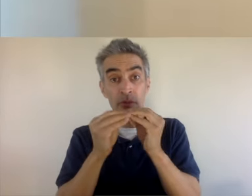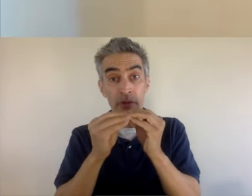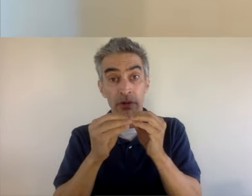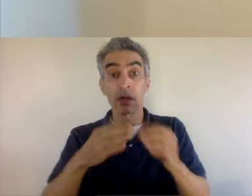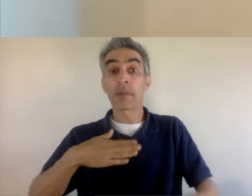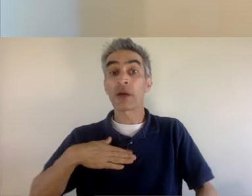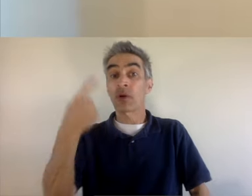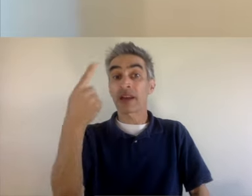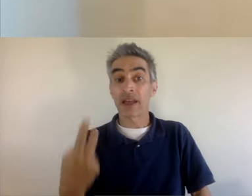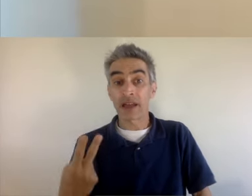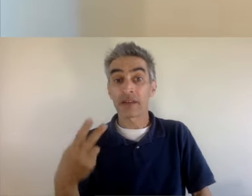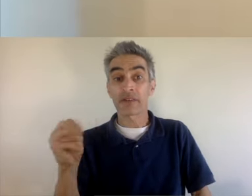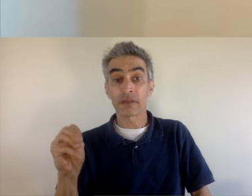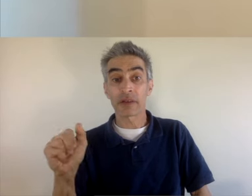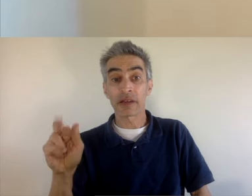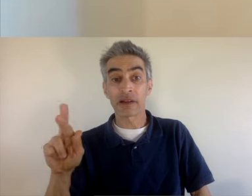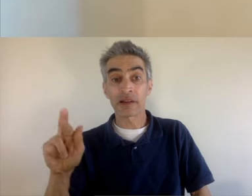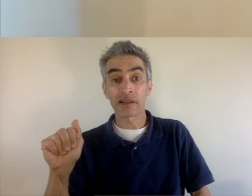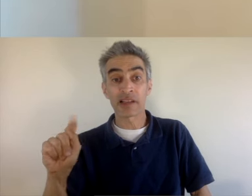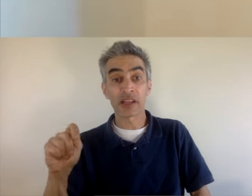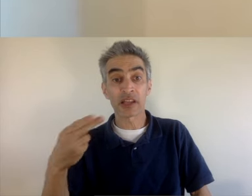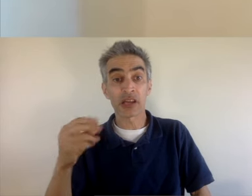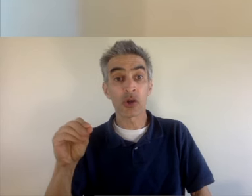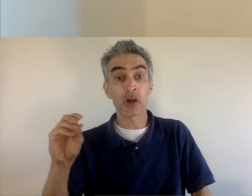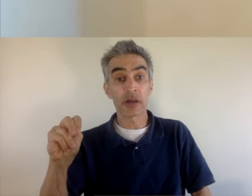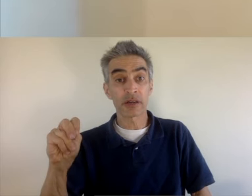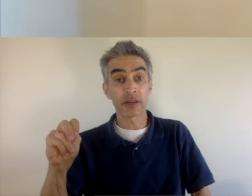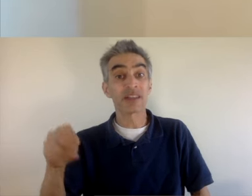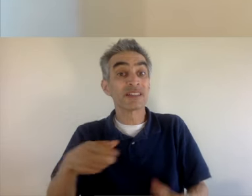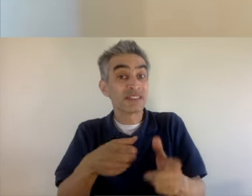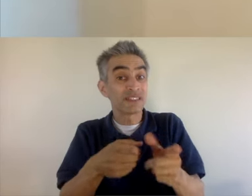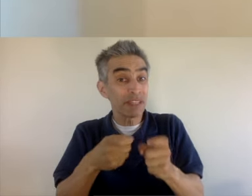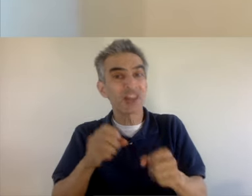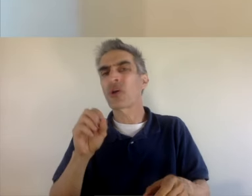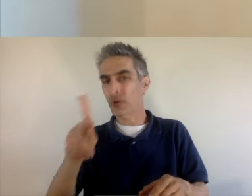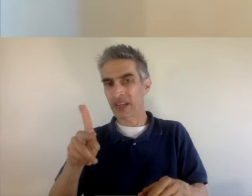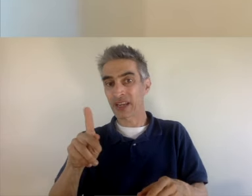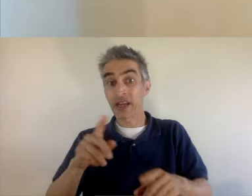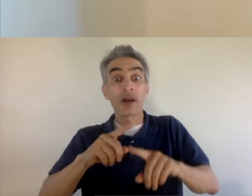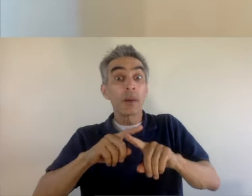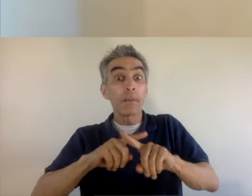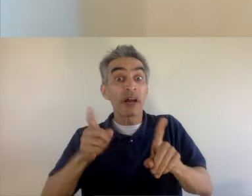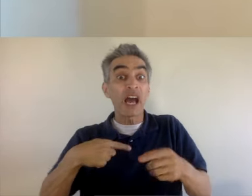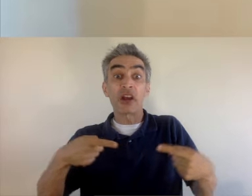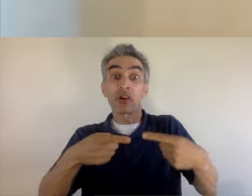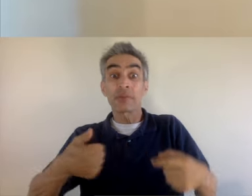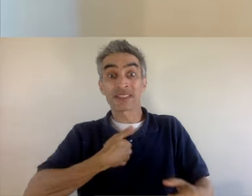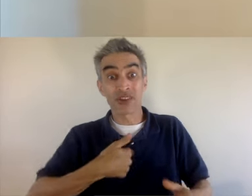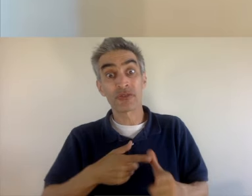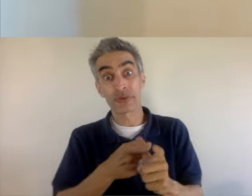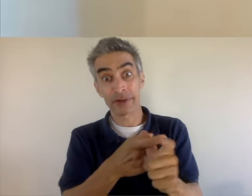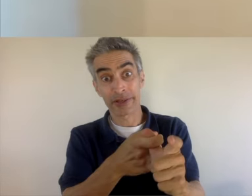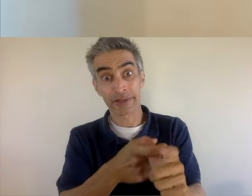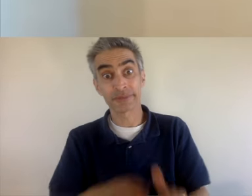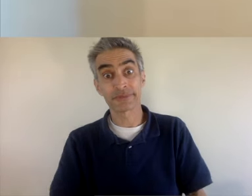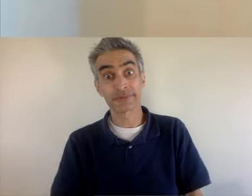off the couch, change my lifestyle, be a little active. And I ran a decent half